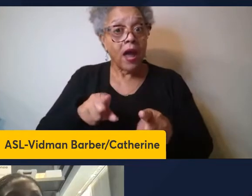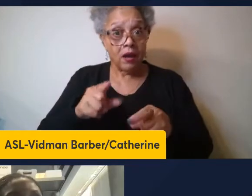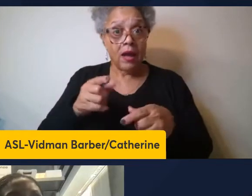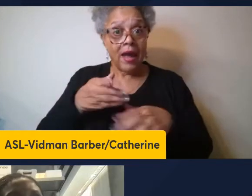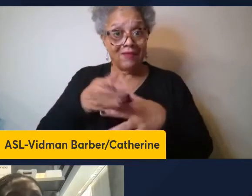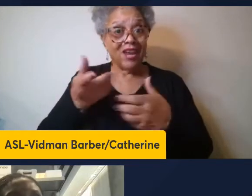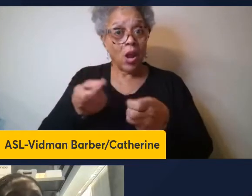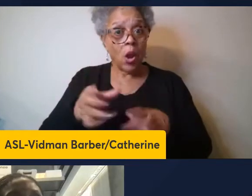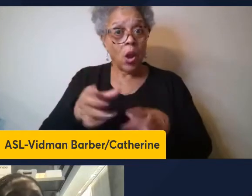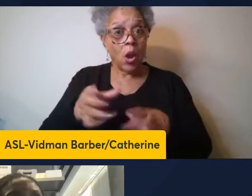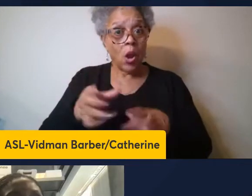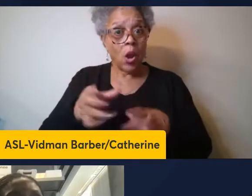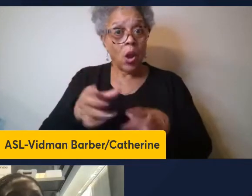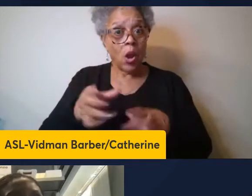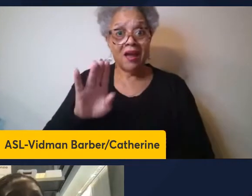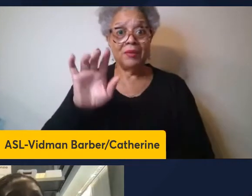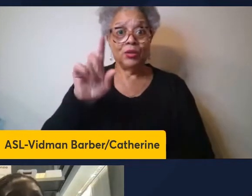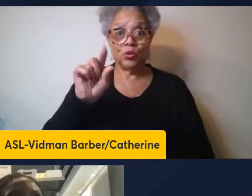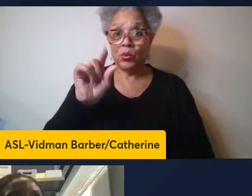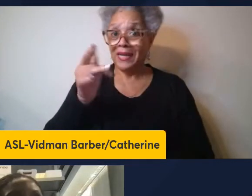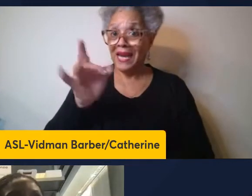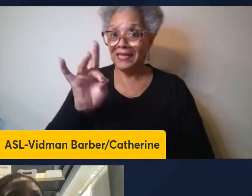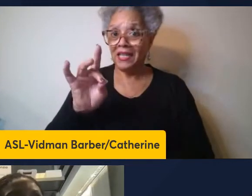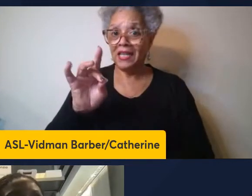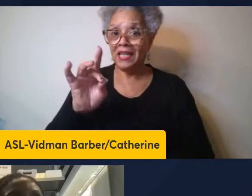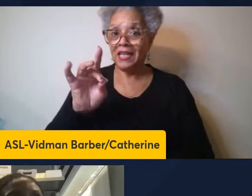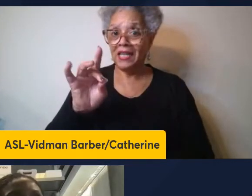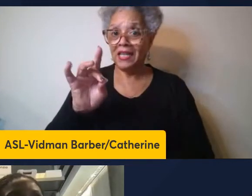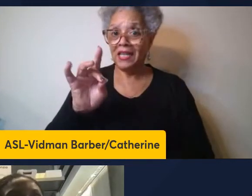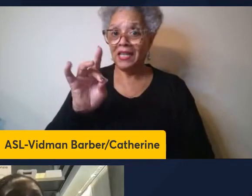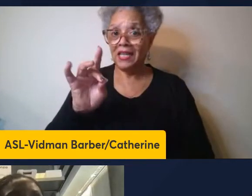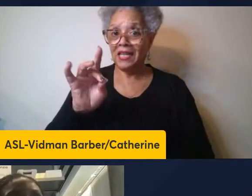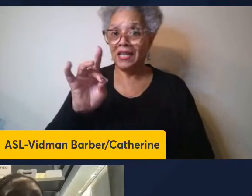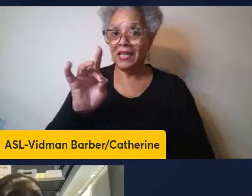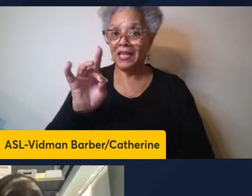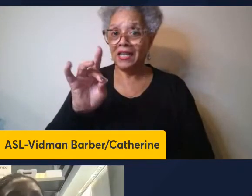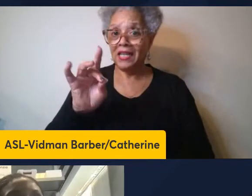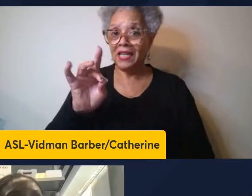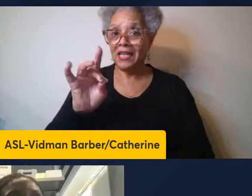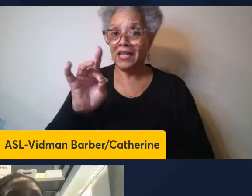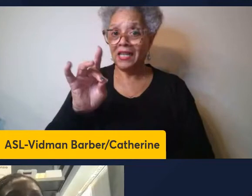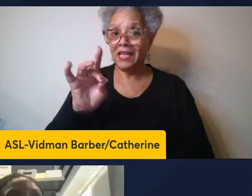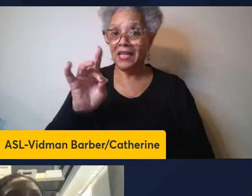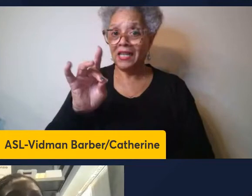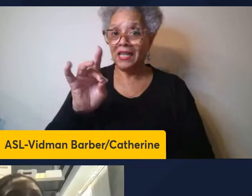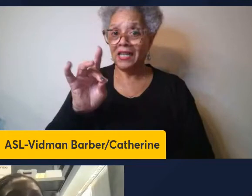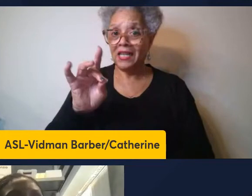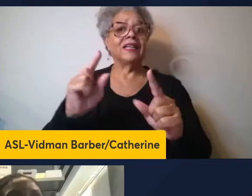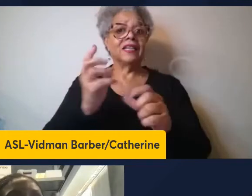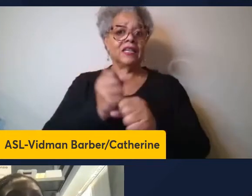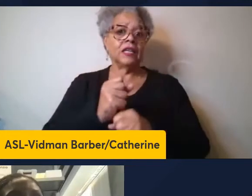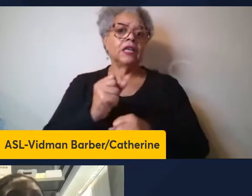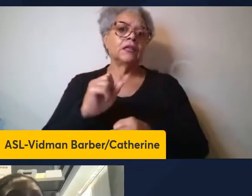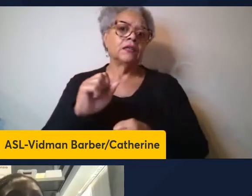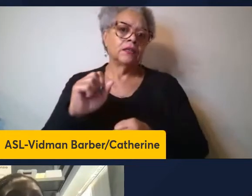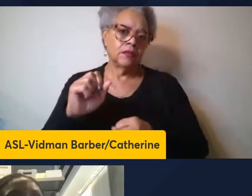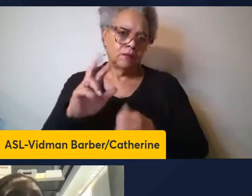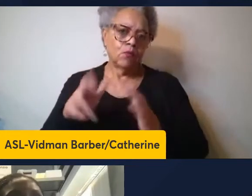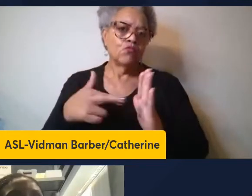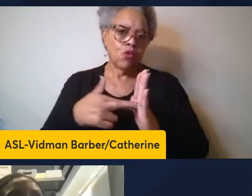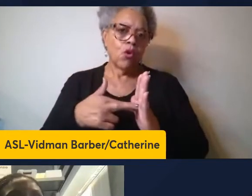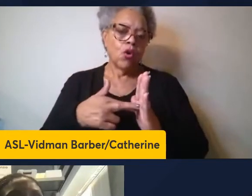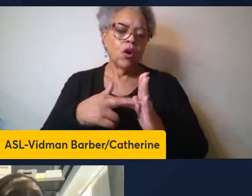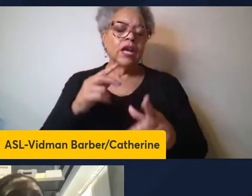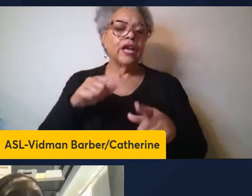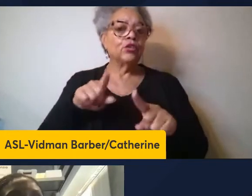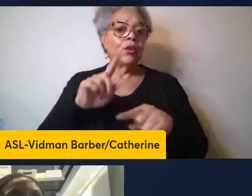it took me almost 2.5 years to finally get a role. It took me that long, right? And during that time,